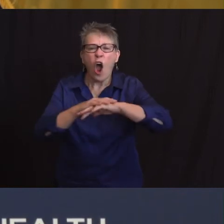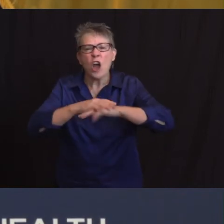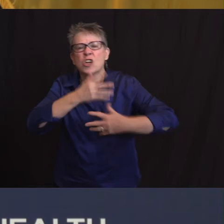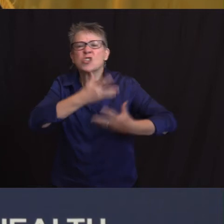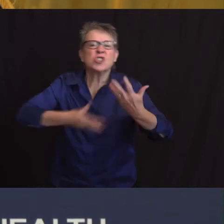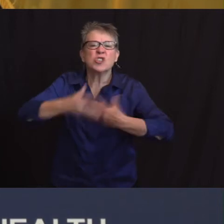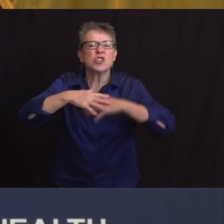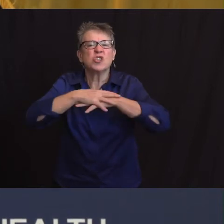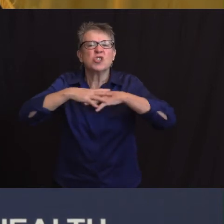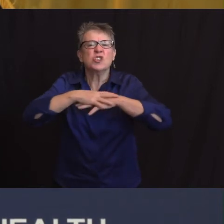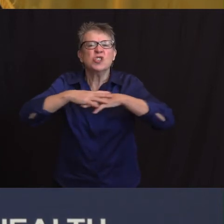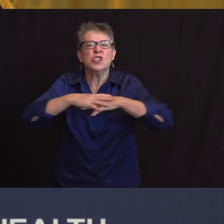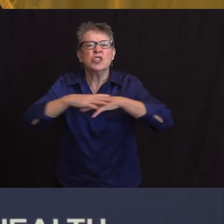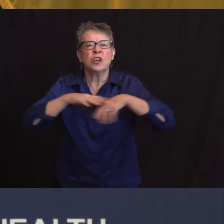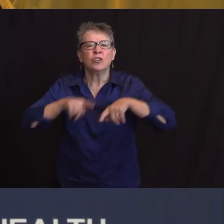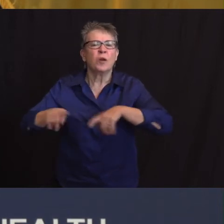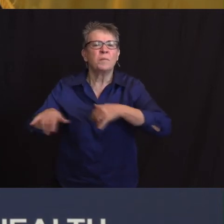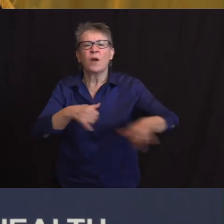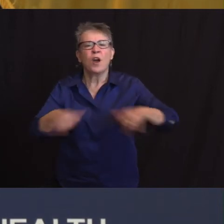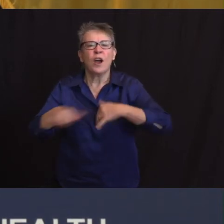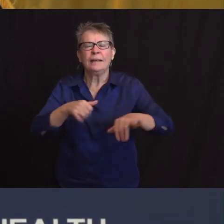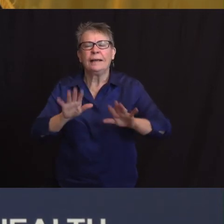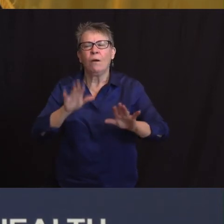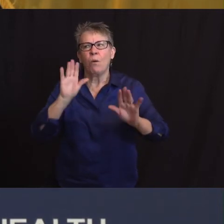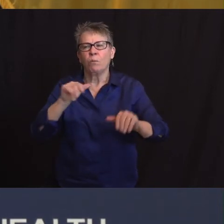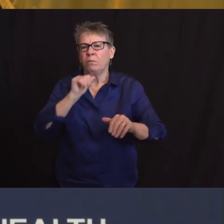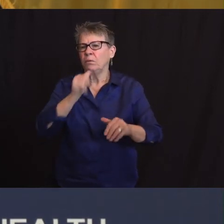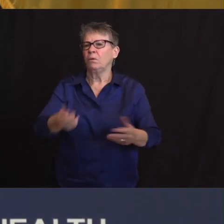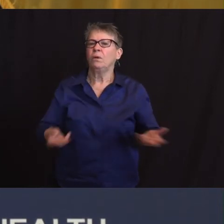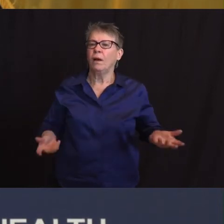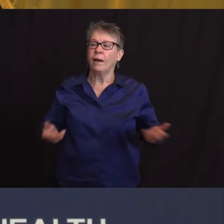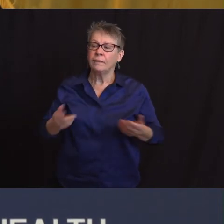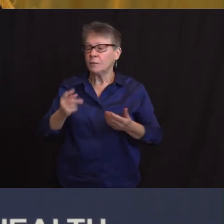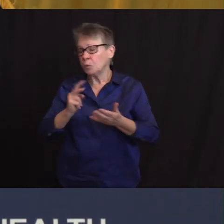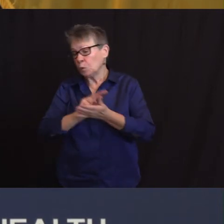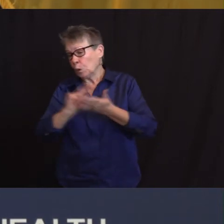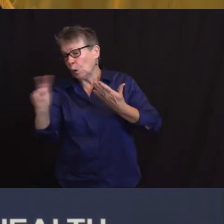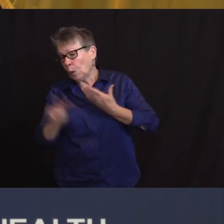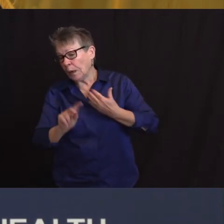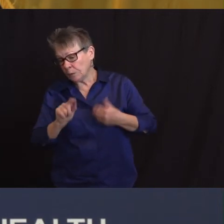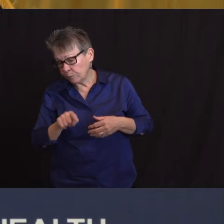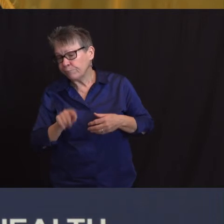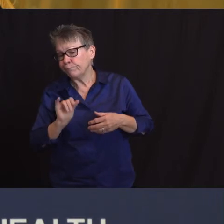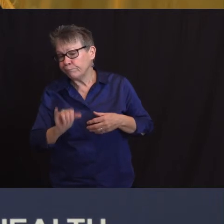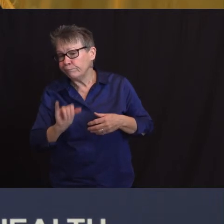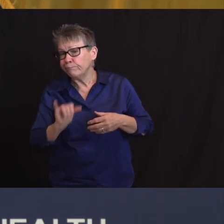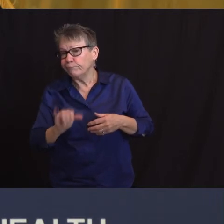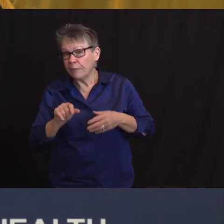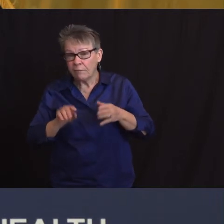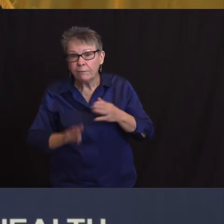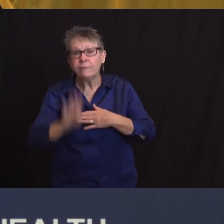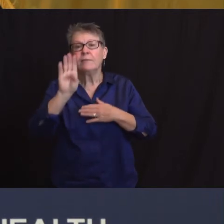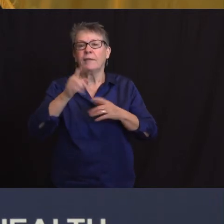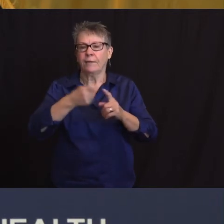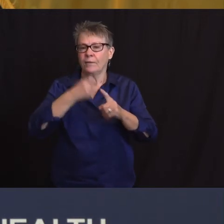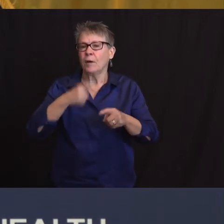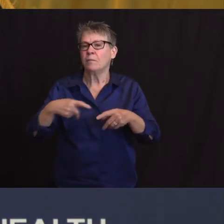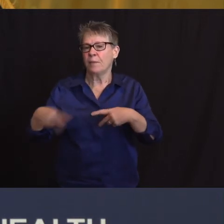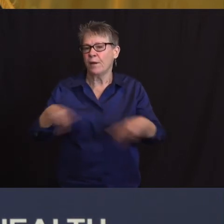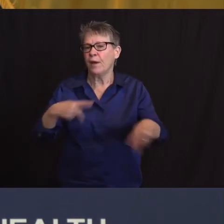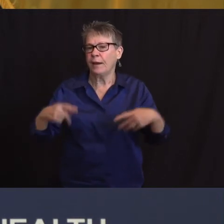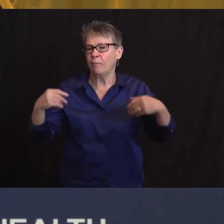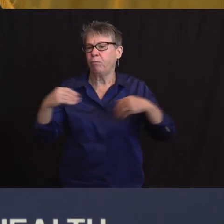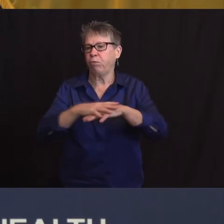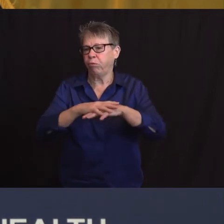won't be on the regular rhythm this week. So Monday, Wednesday, Friday, which means we'll be with you virtually tomorrow and back together unless